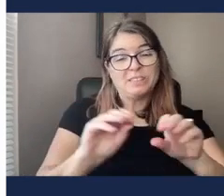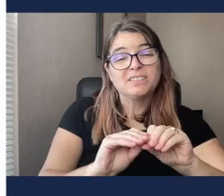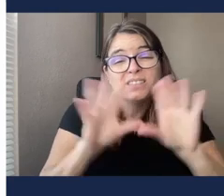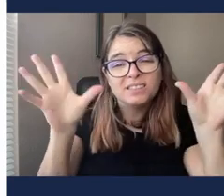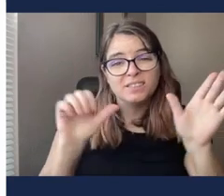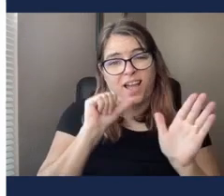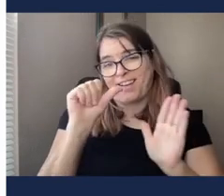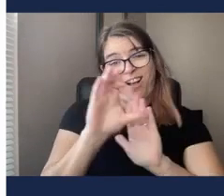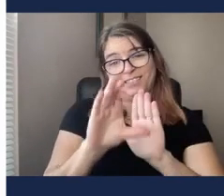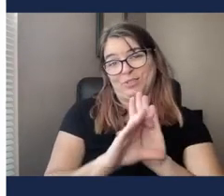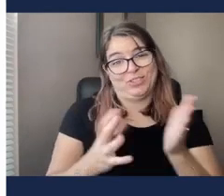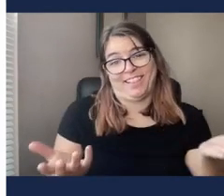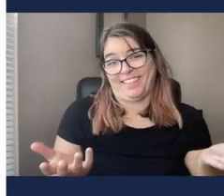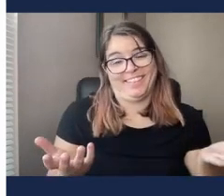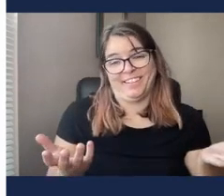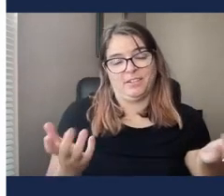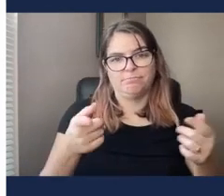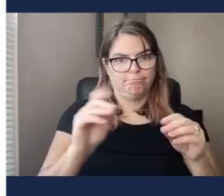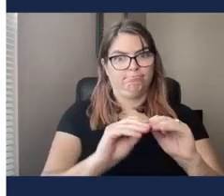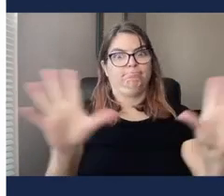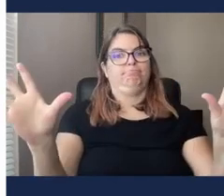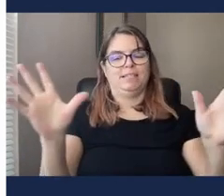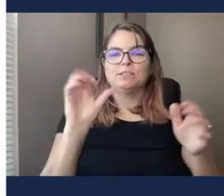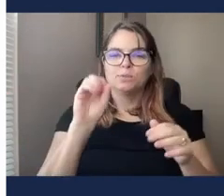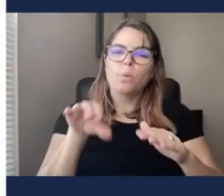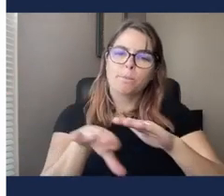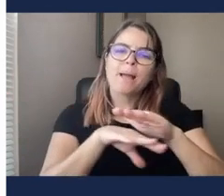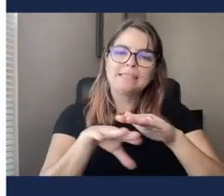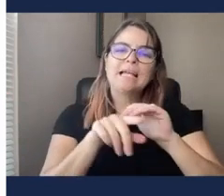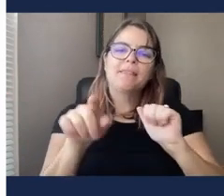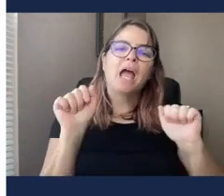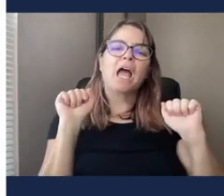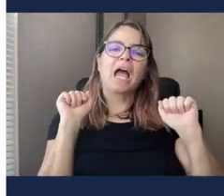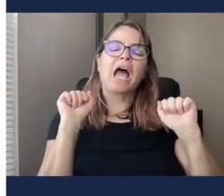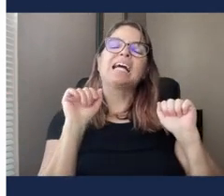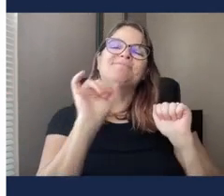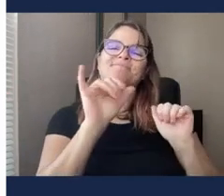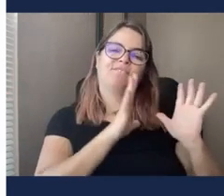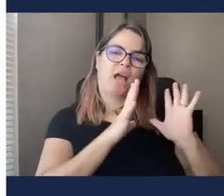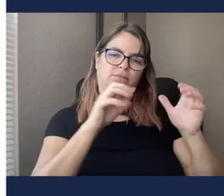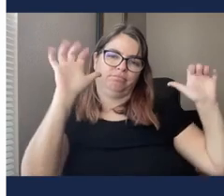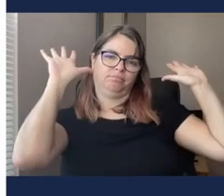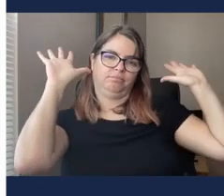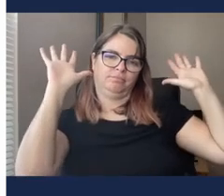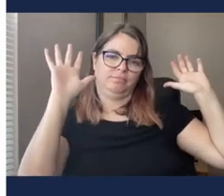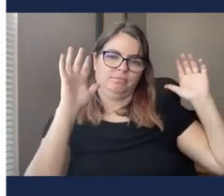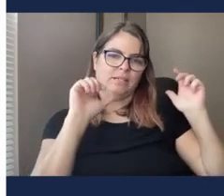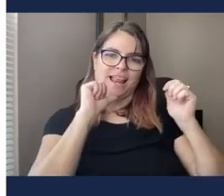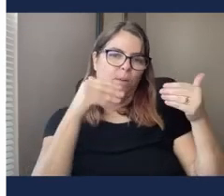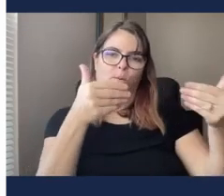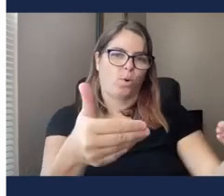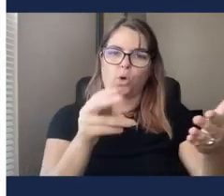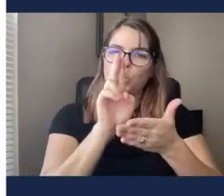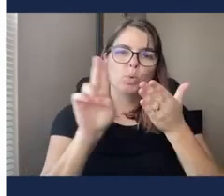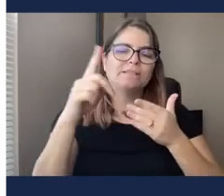unconstitutional, and in some ways basically gave indications that they were not going to move forward. The university said that they were not going